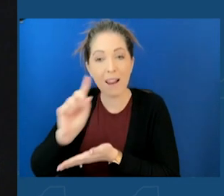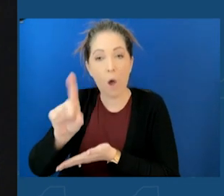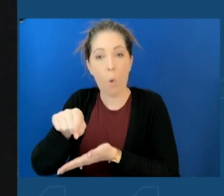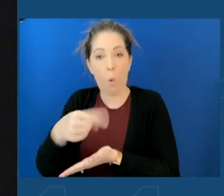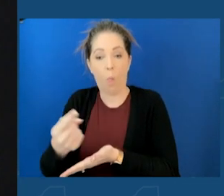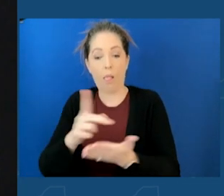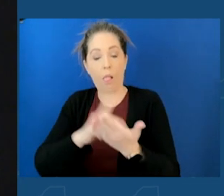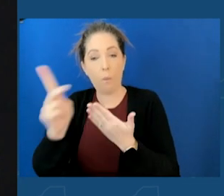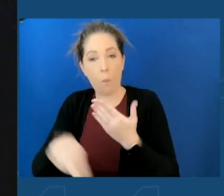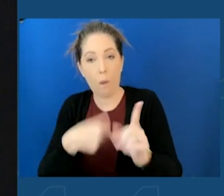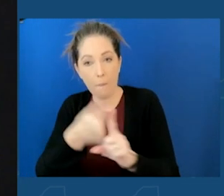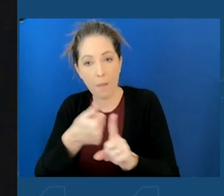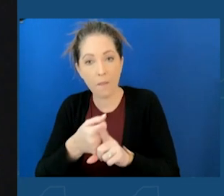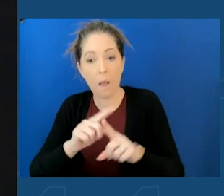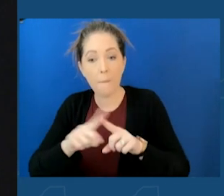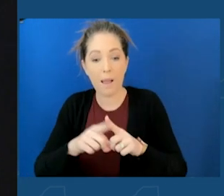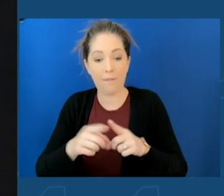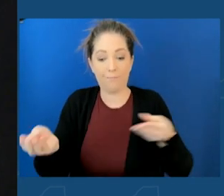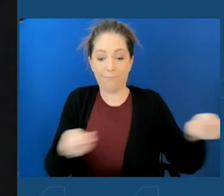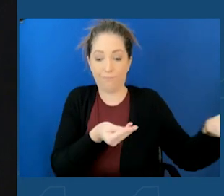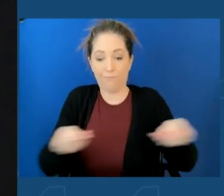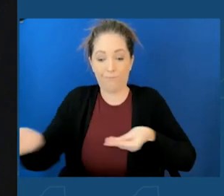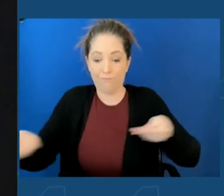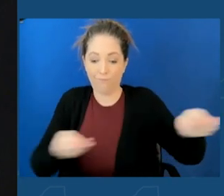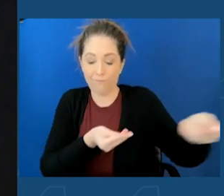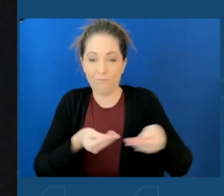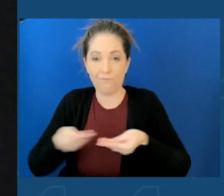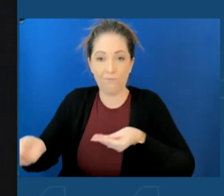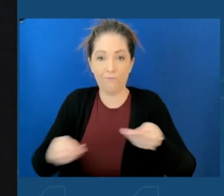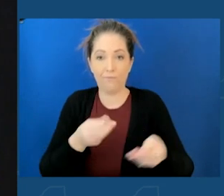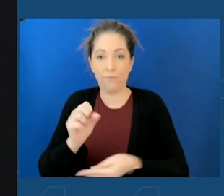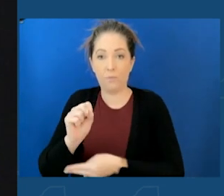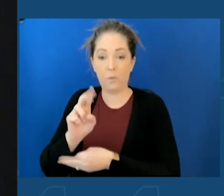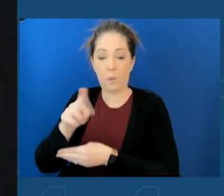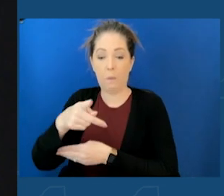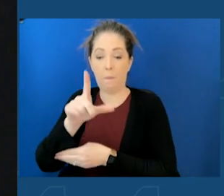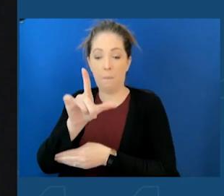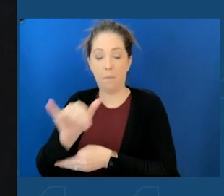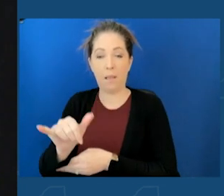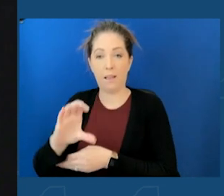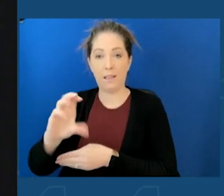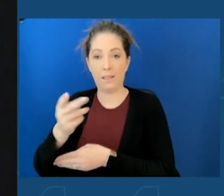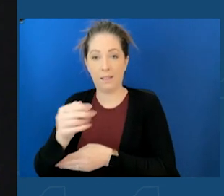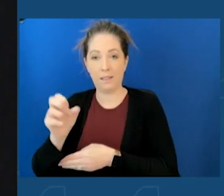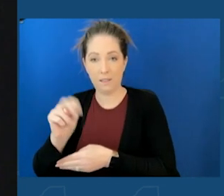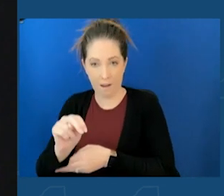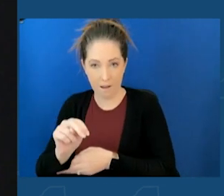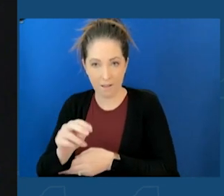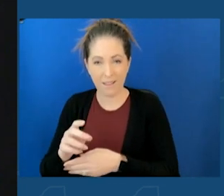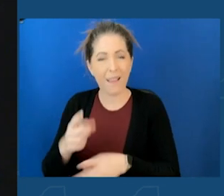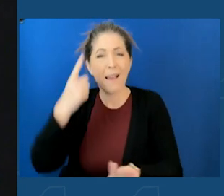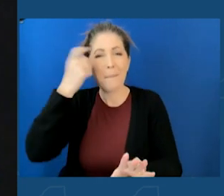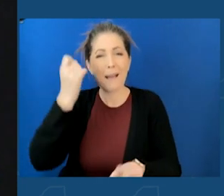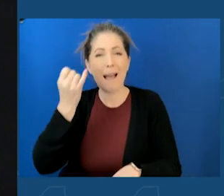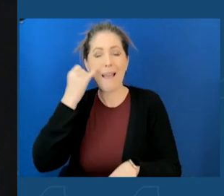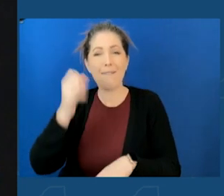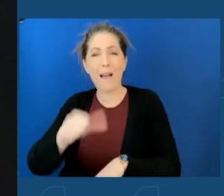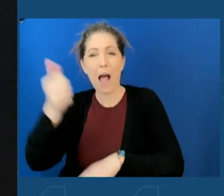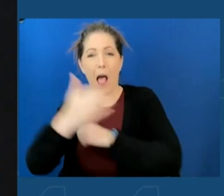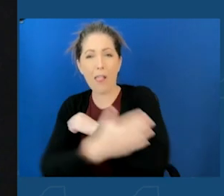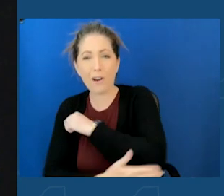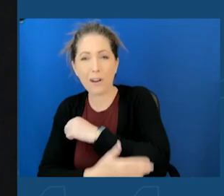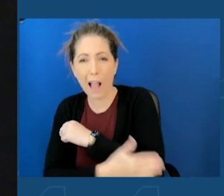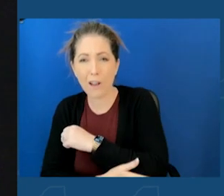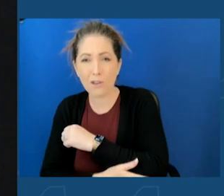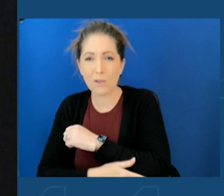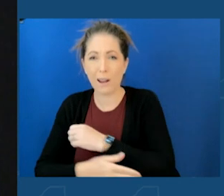the supply chain, because it's great to say we can do this, but if the component parts are coming from Germany and are being stuck on cargo ships that don't